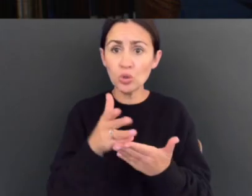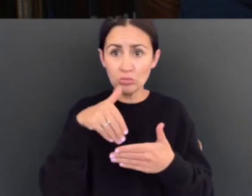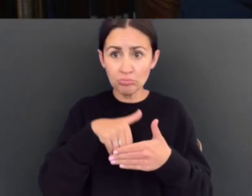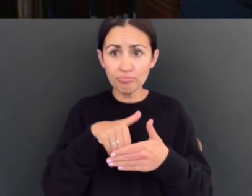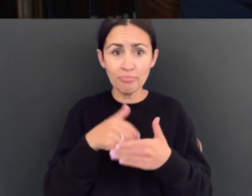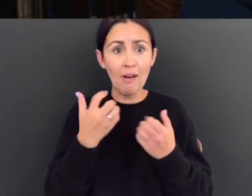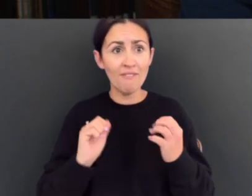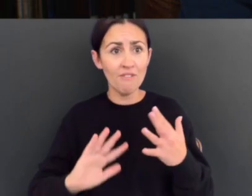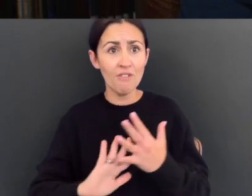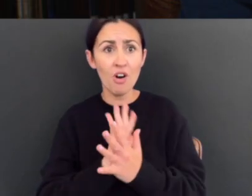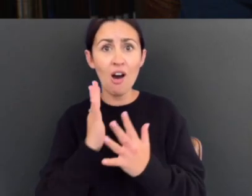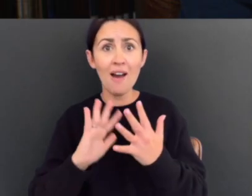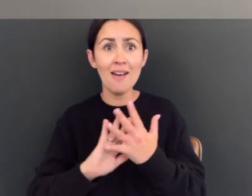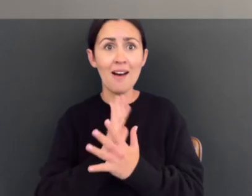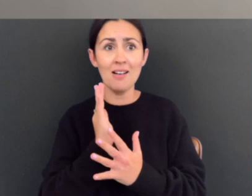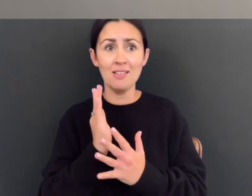The fairy tale begins.